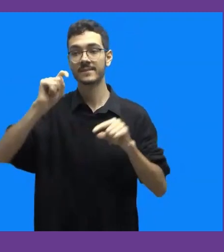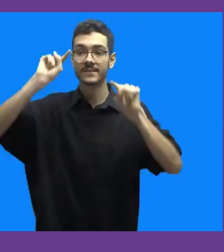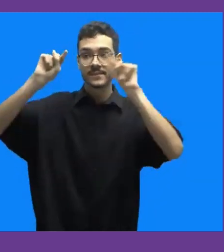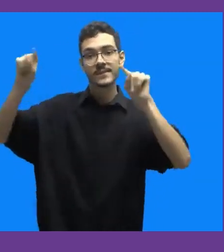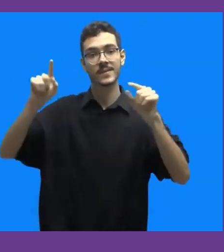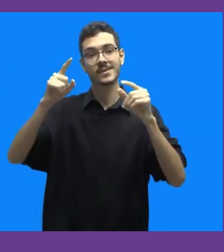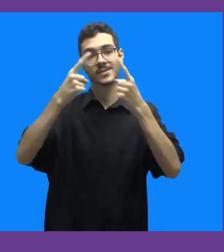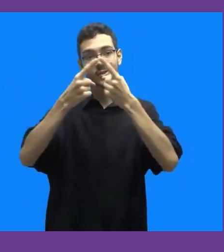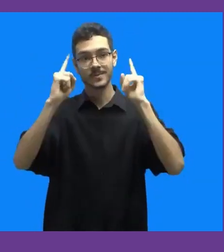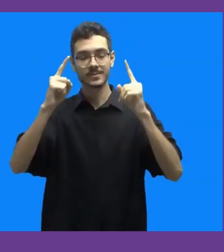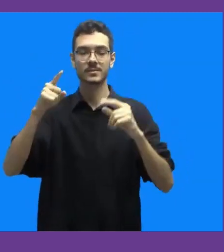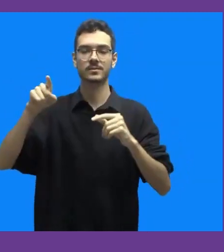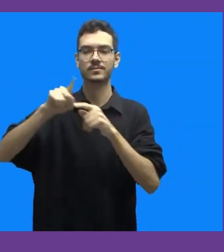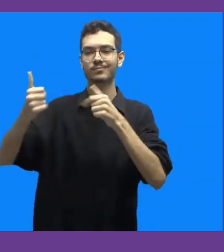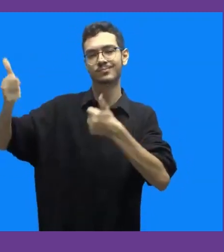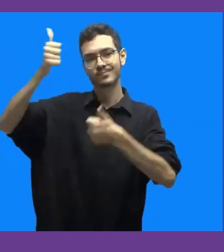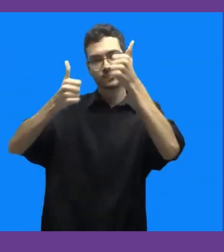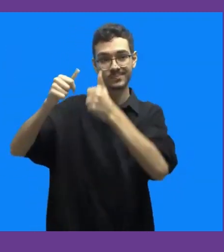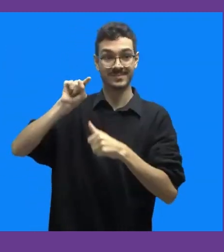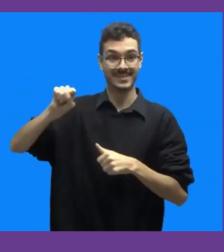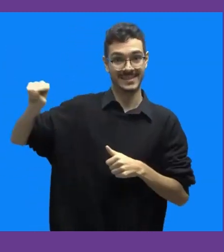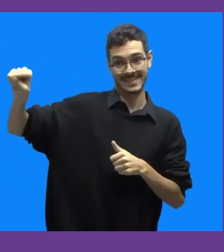are really onto, and also